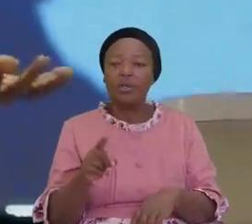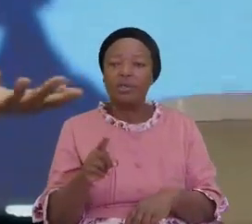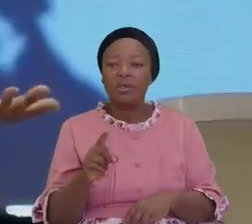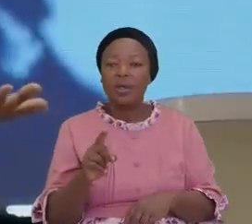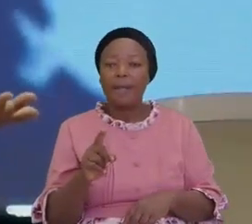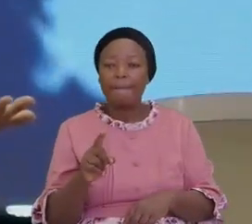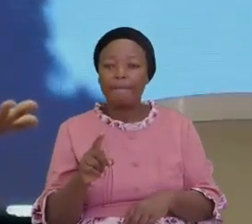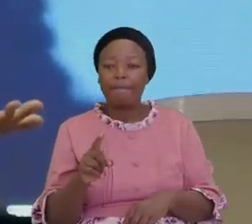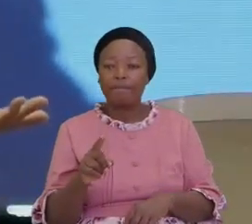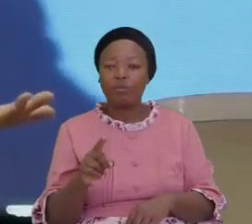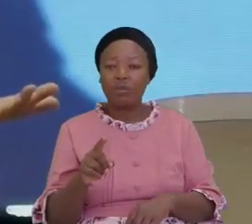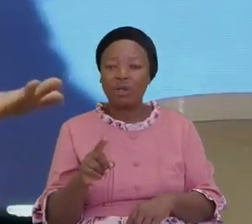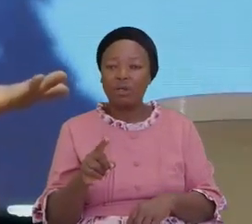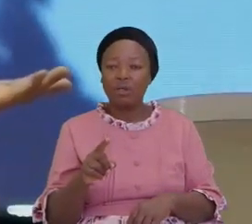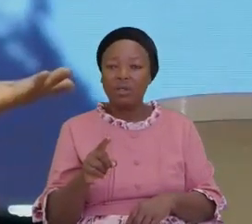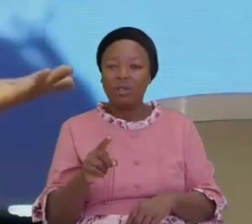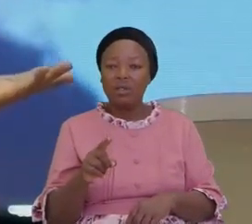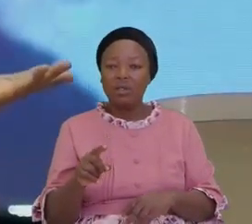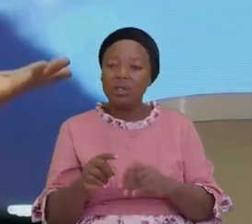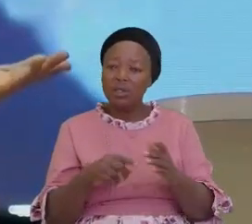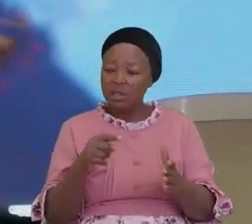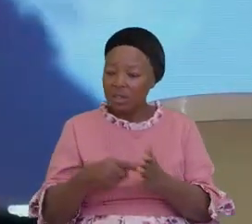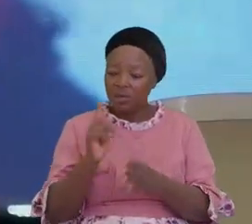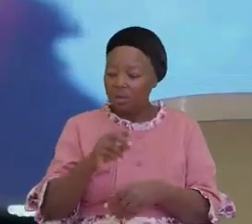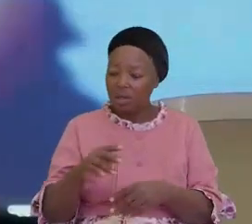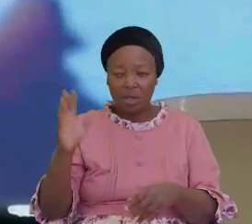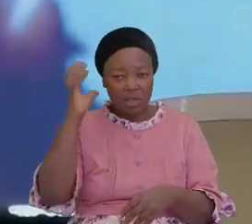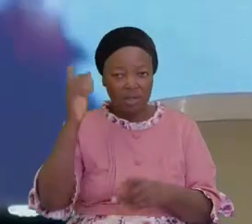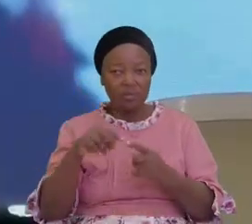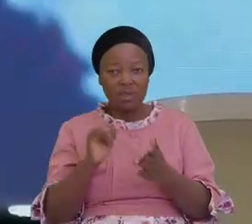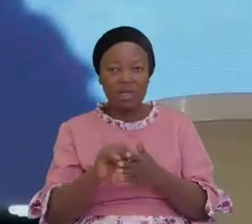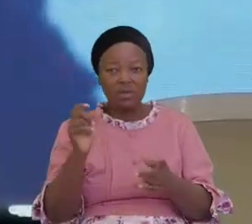It's when we listen to that word, and we ought to